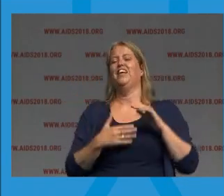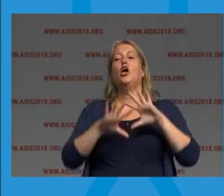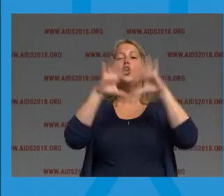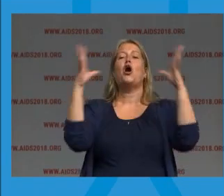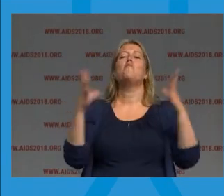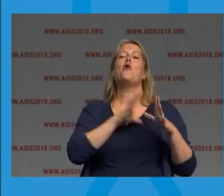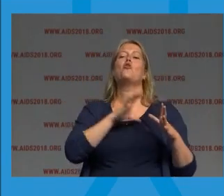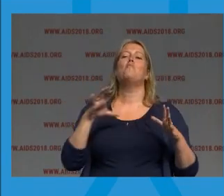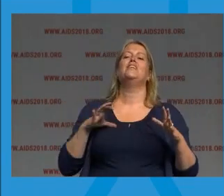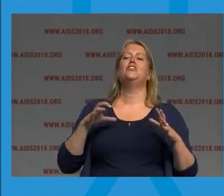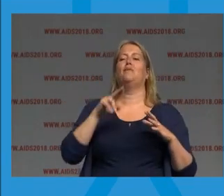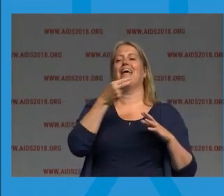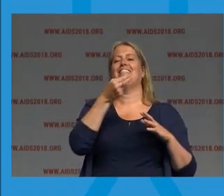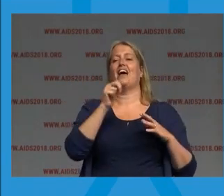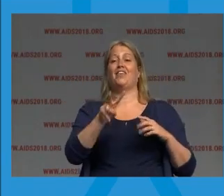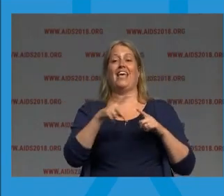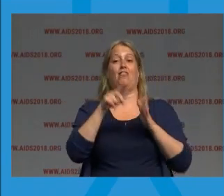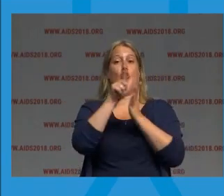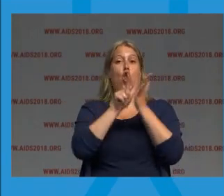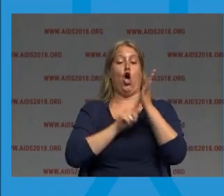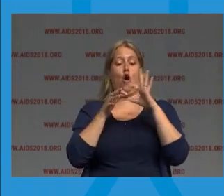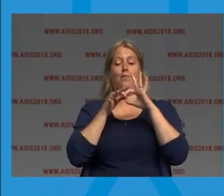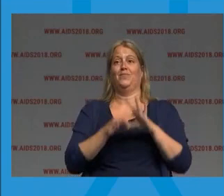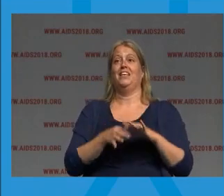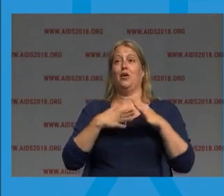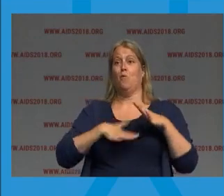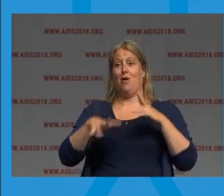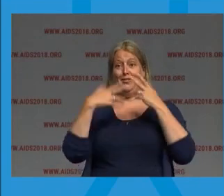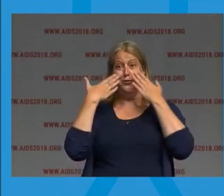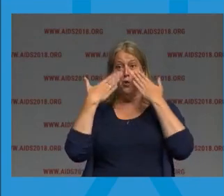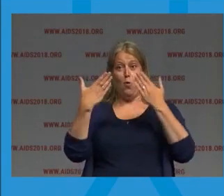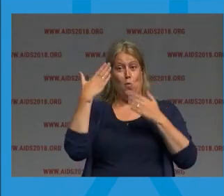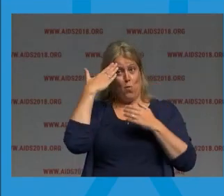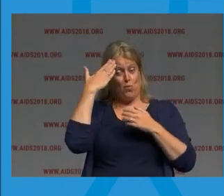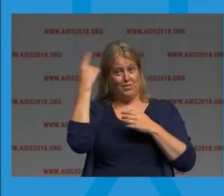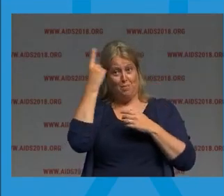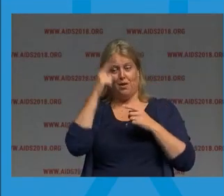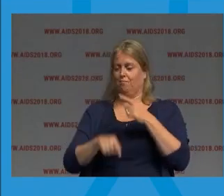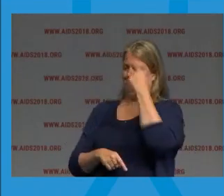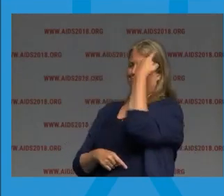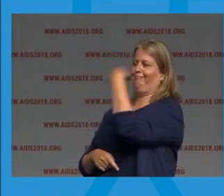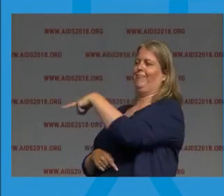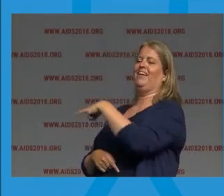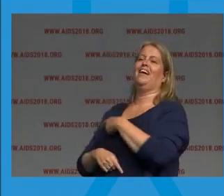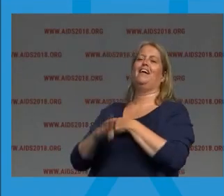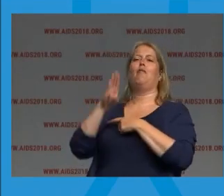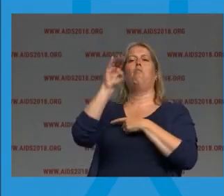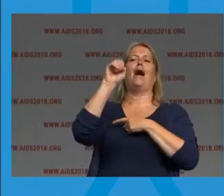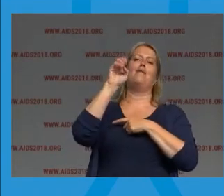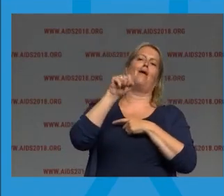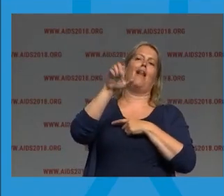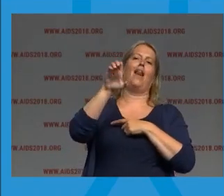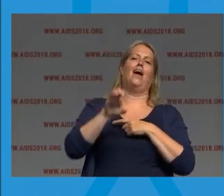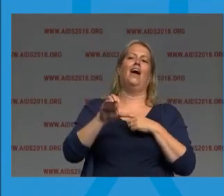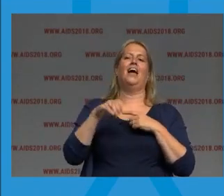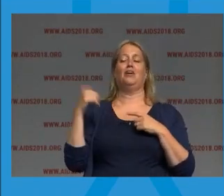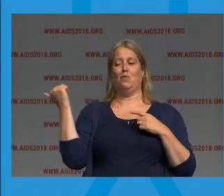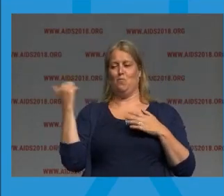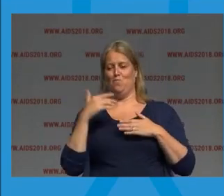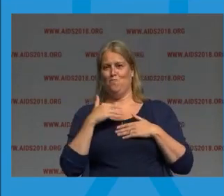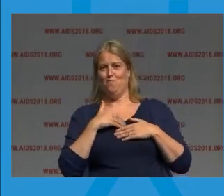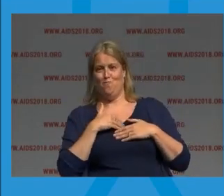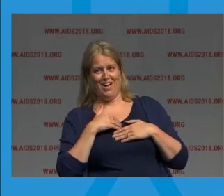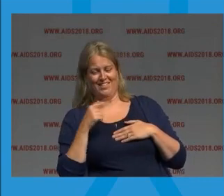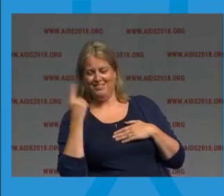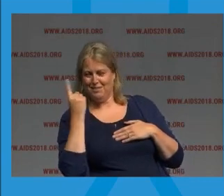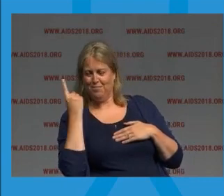you want to know anything about HIV and the law, this is the Bible. If you're a funder and if you want to find anything about HIV and the law, and